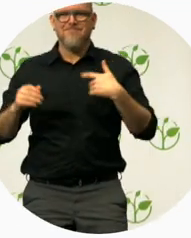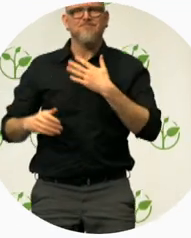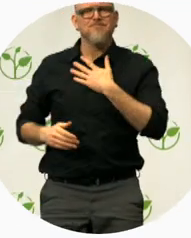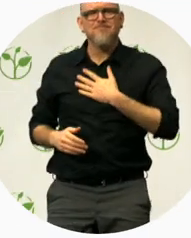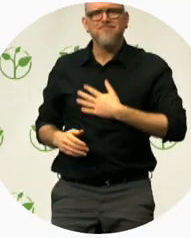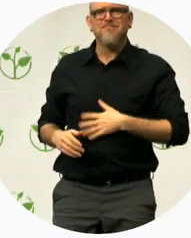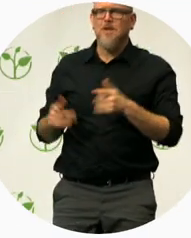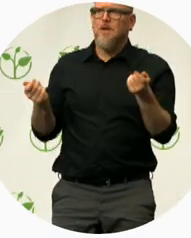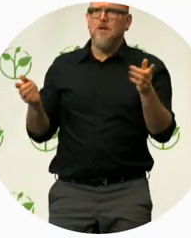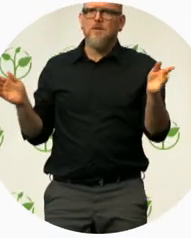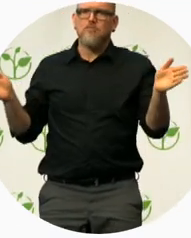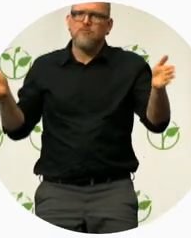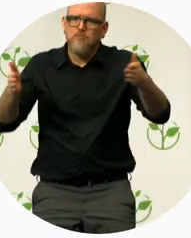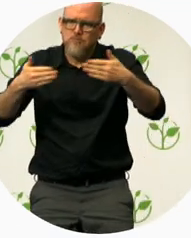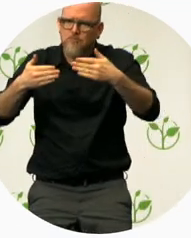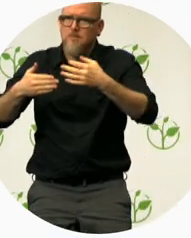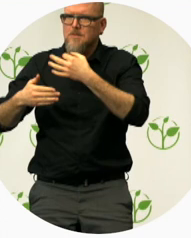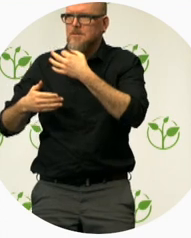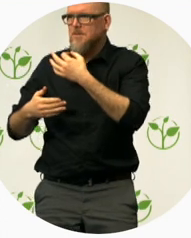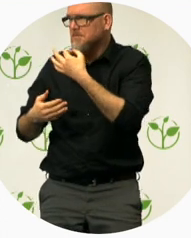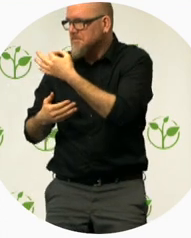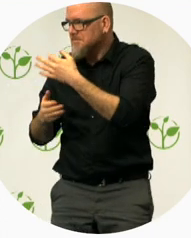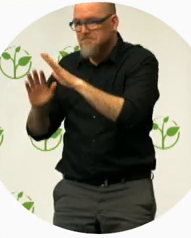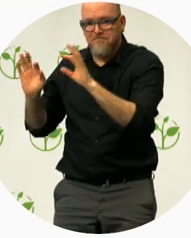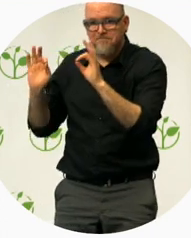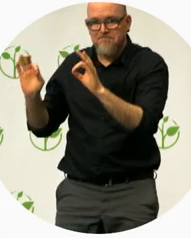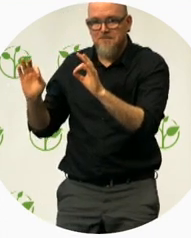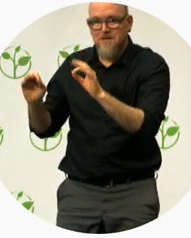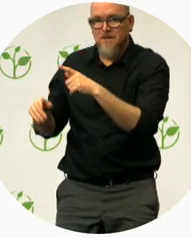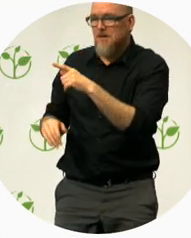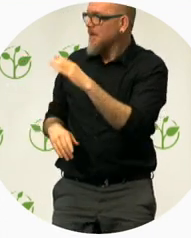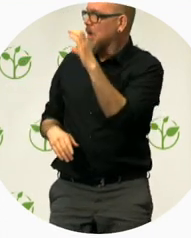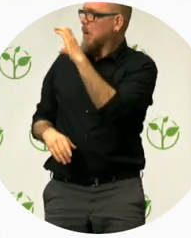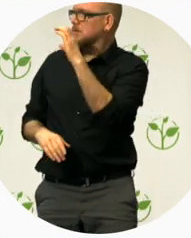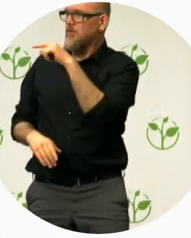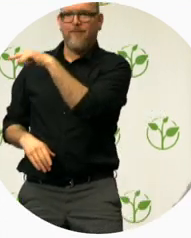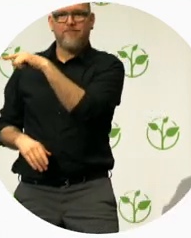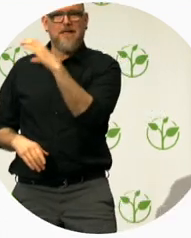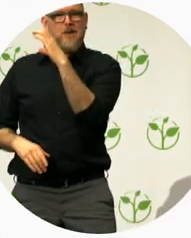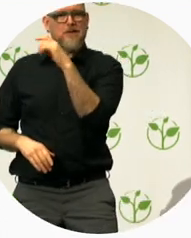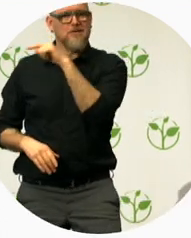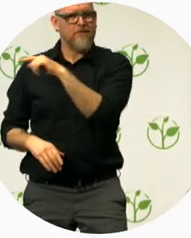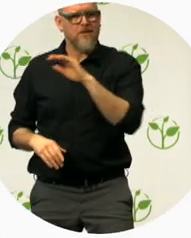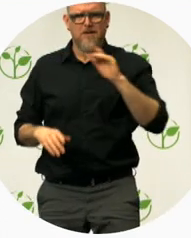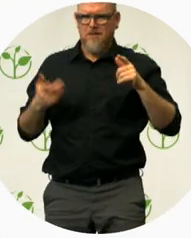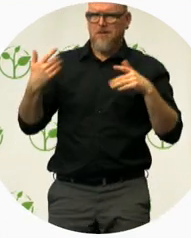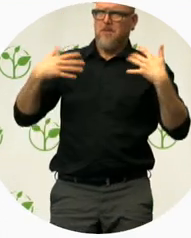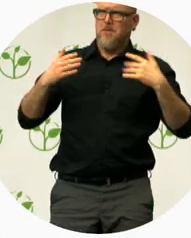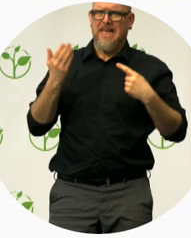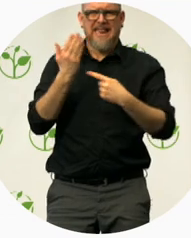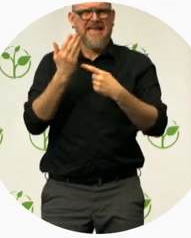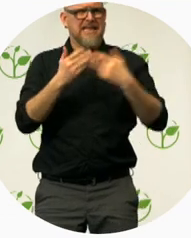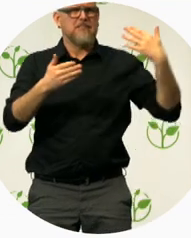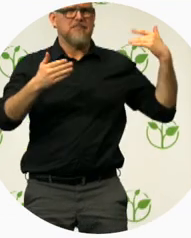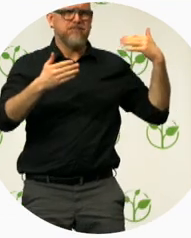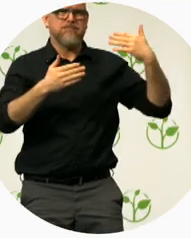words from your side? Yeah, wow, there's so much to talk about when you talk about technology. Just to feed